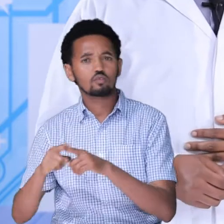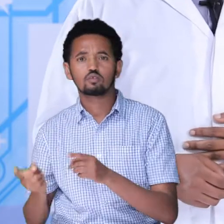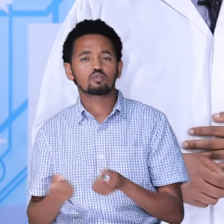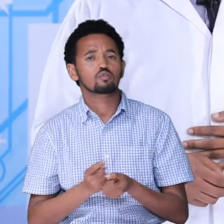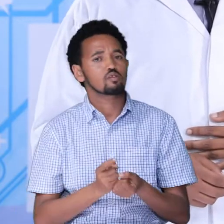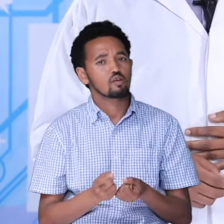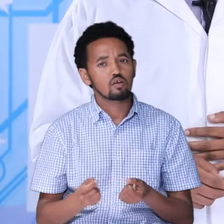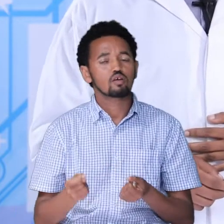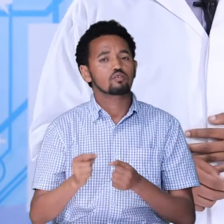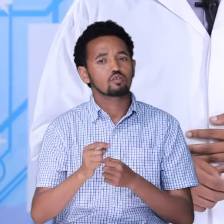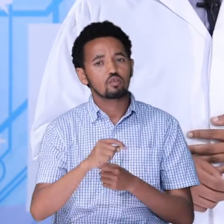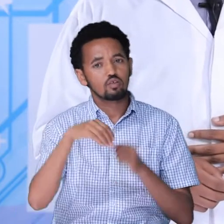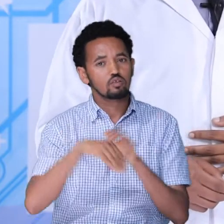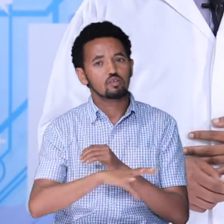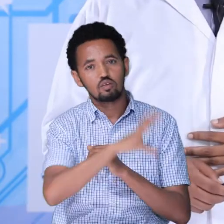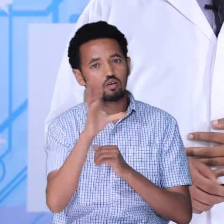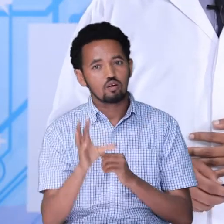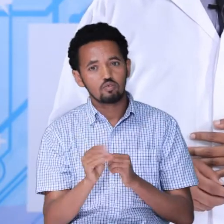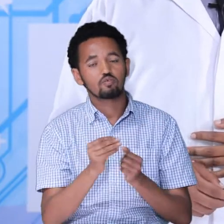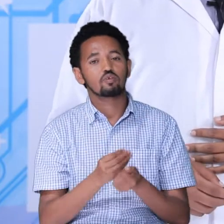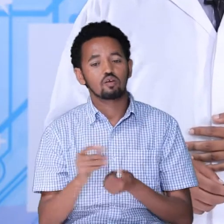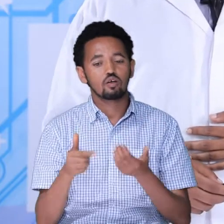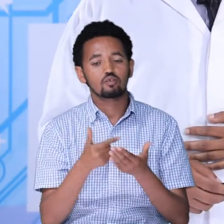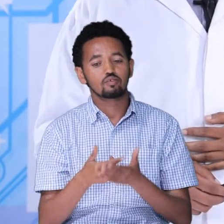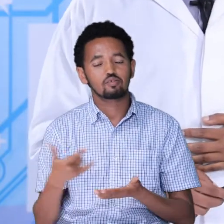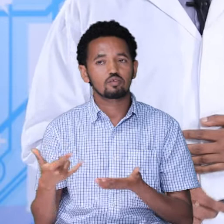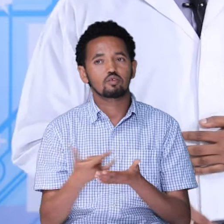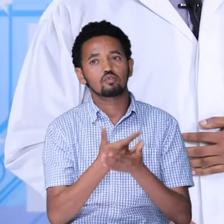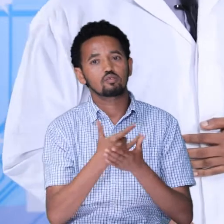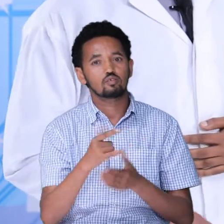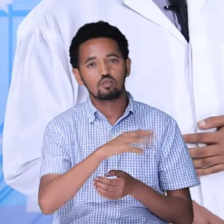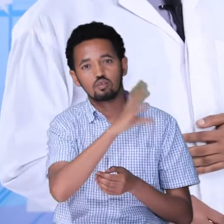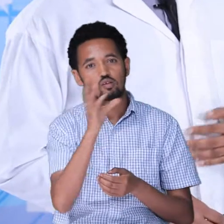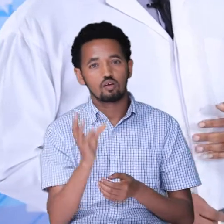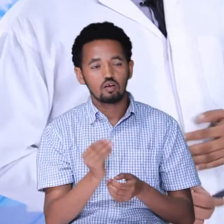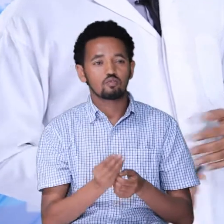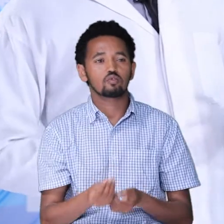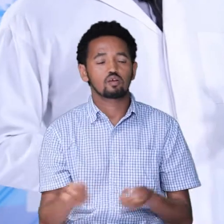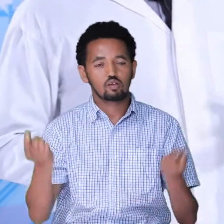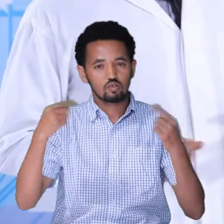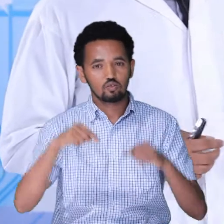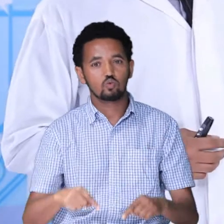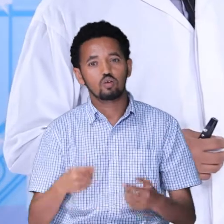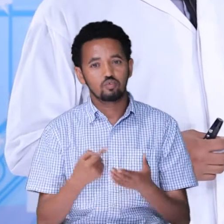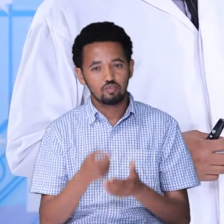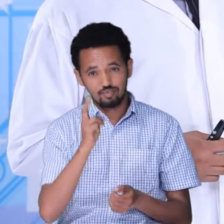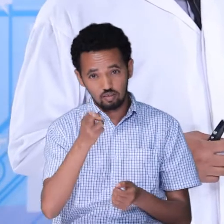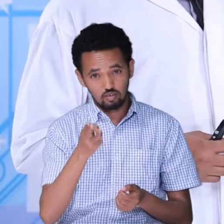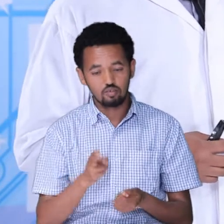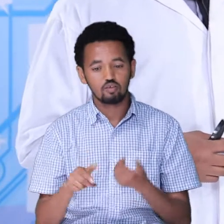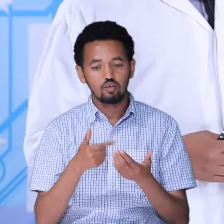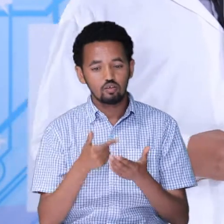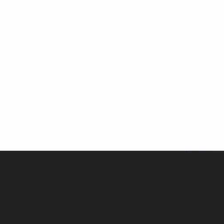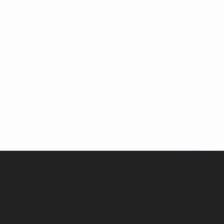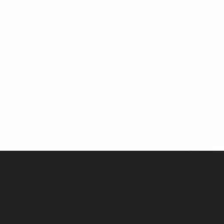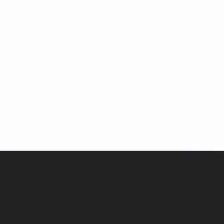society after the end of colonialism until today. In history, the contemporary